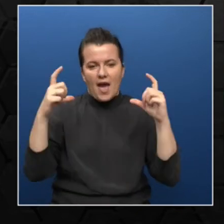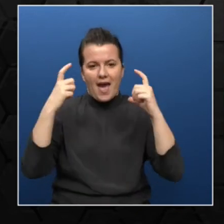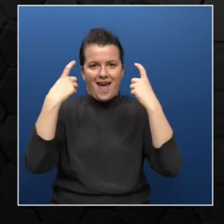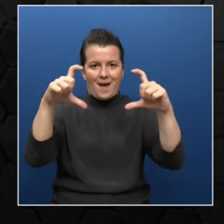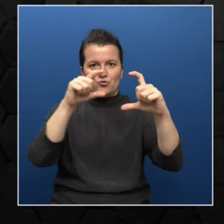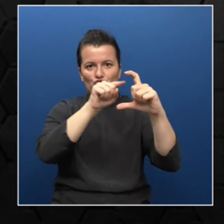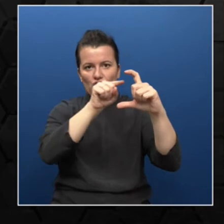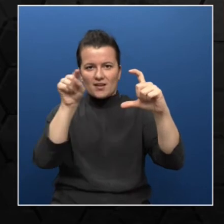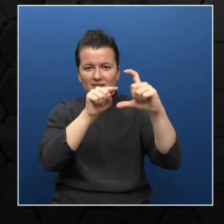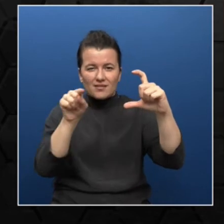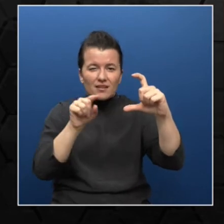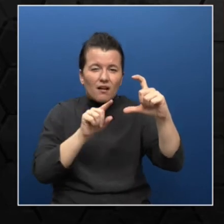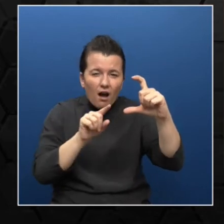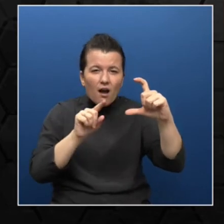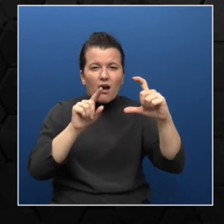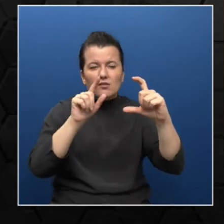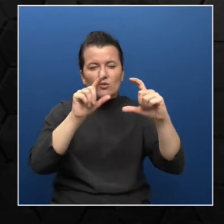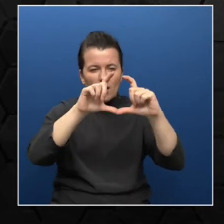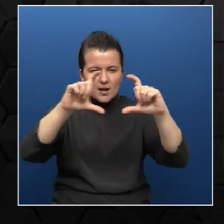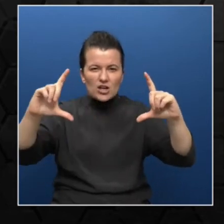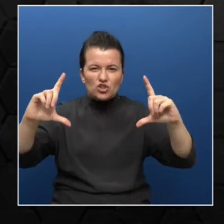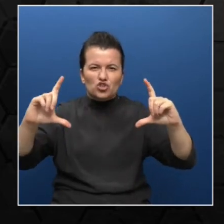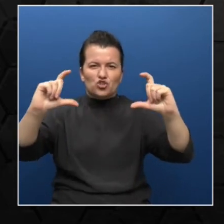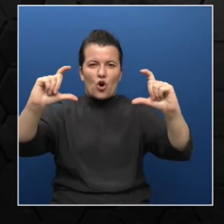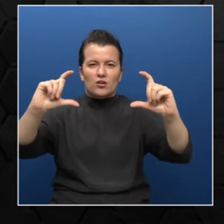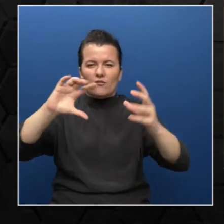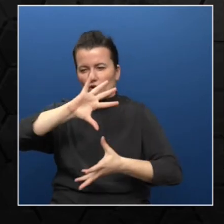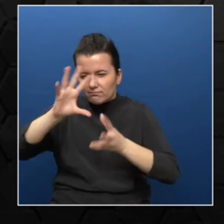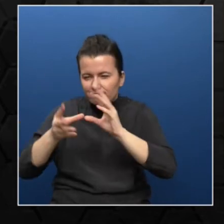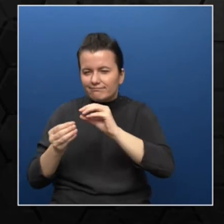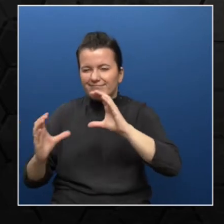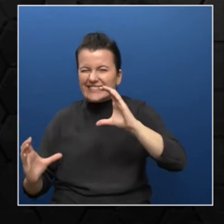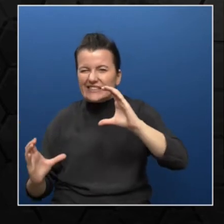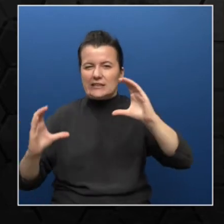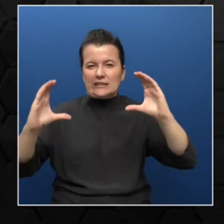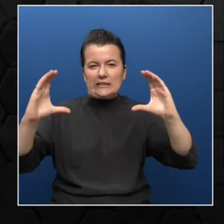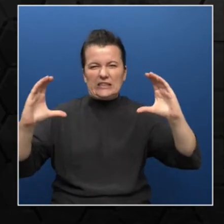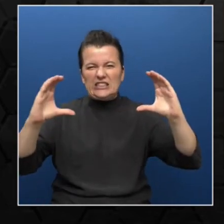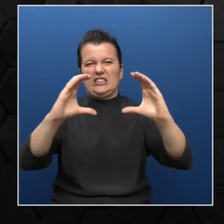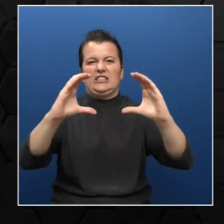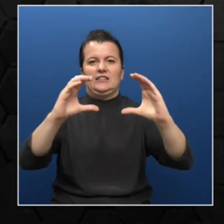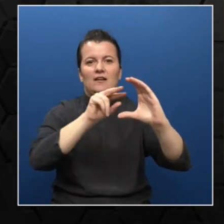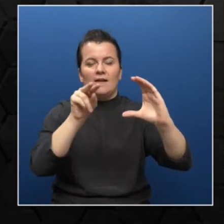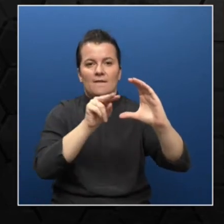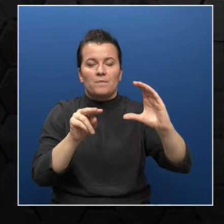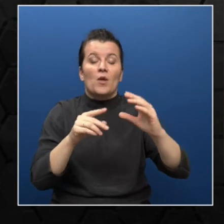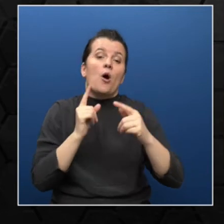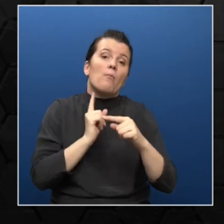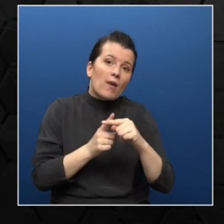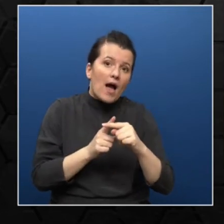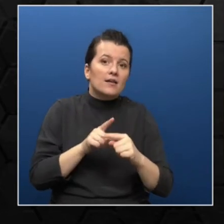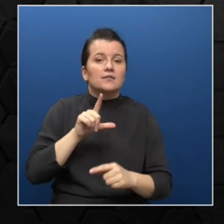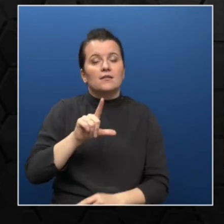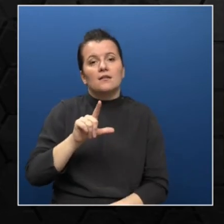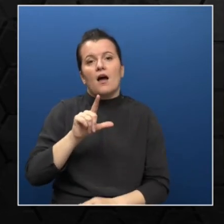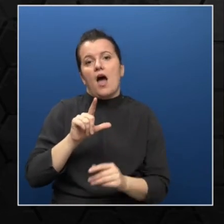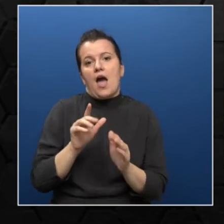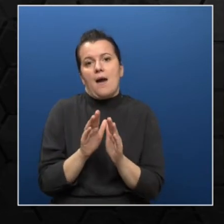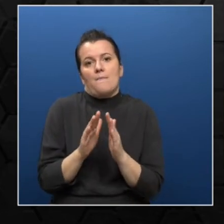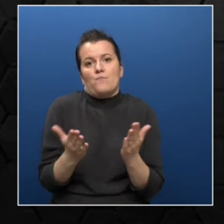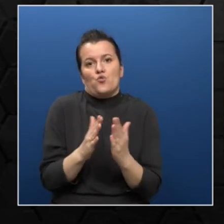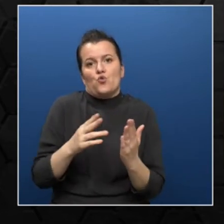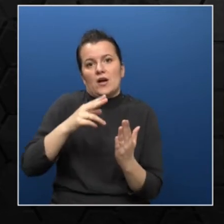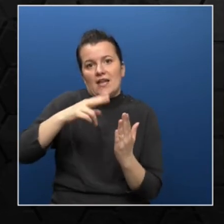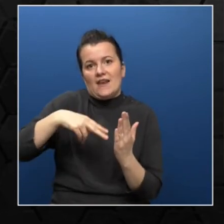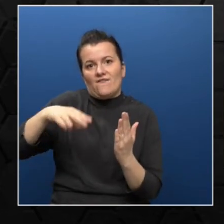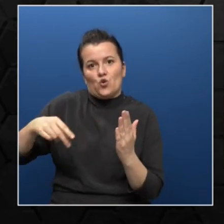And mostly, even with reading papers, there should be a literature review paragraph that should be in your